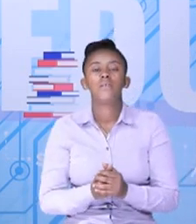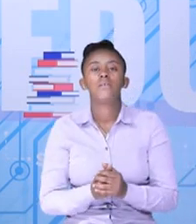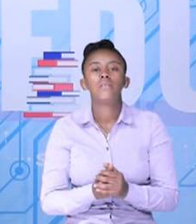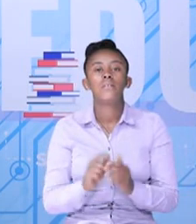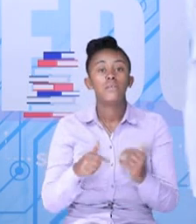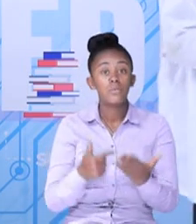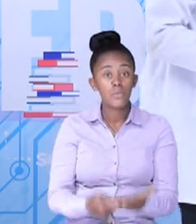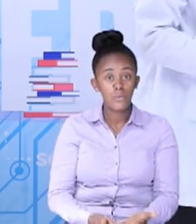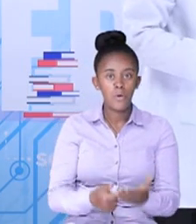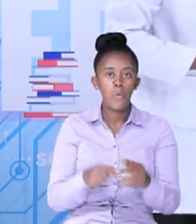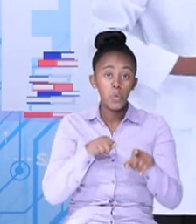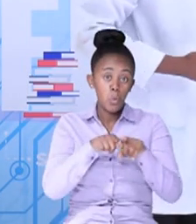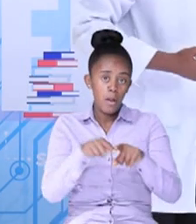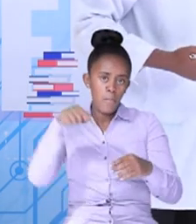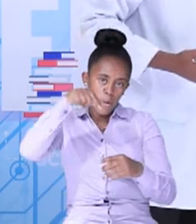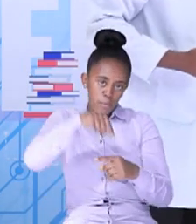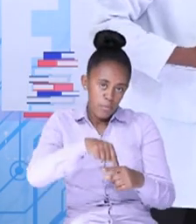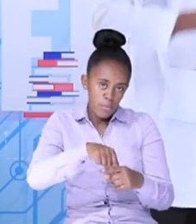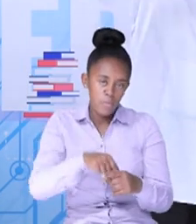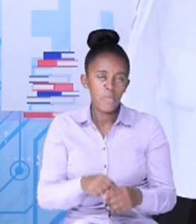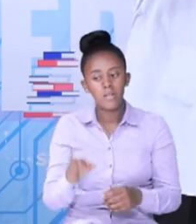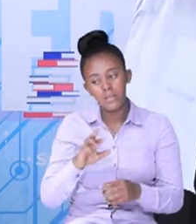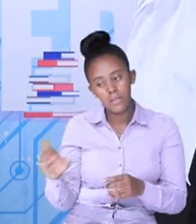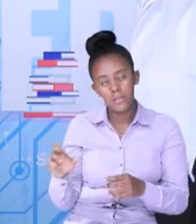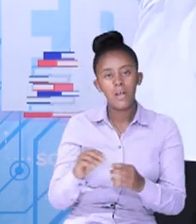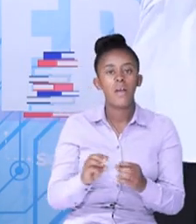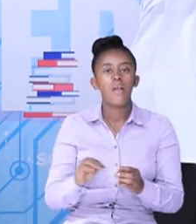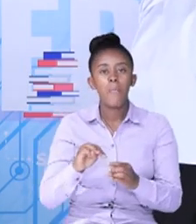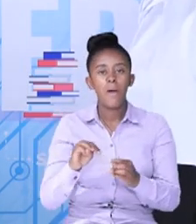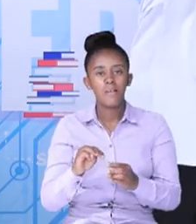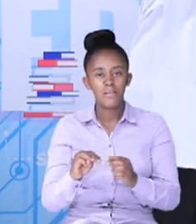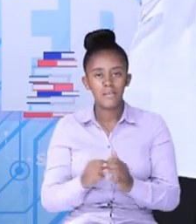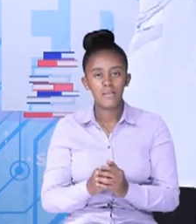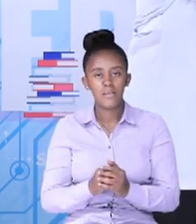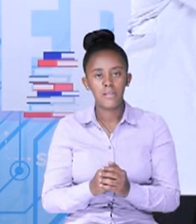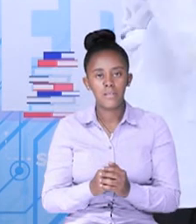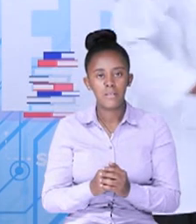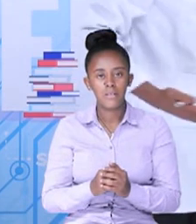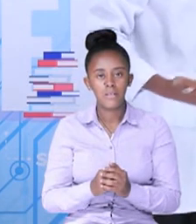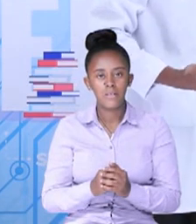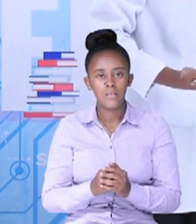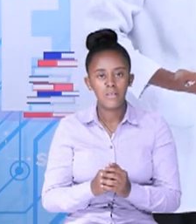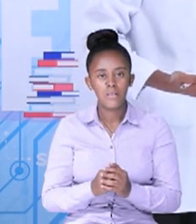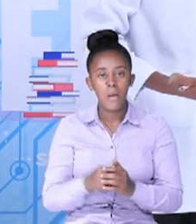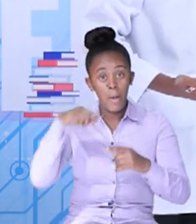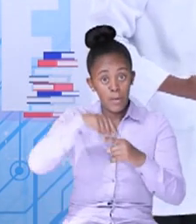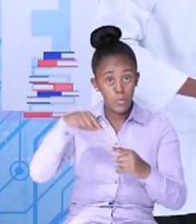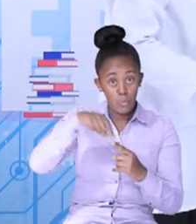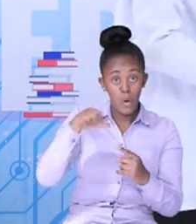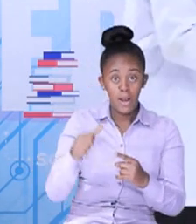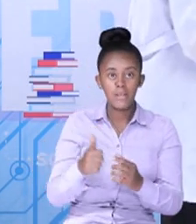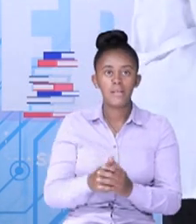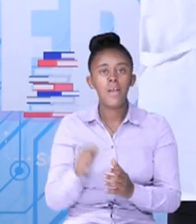page. So they are mutually perpendicular. The velocity is acting in this direction. The magnetic field is acting into the page. So they are perpendicular to one